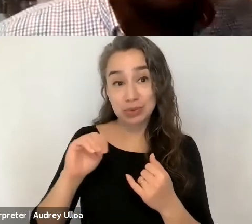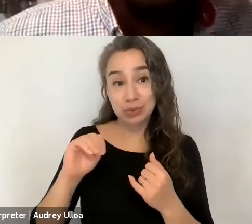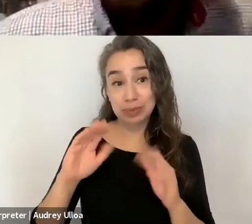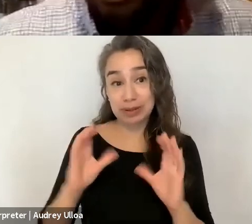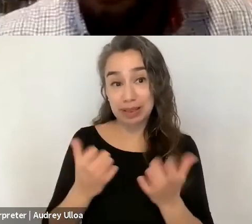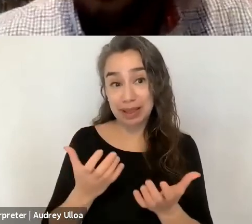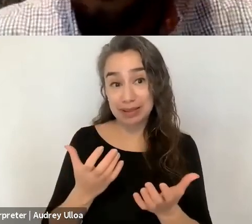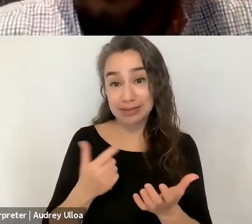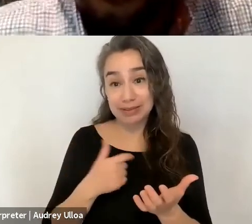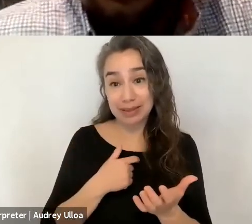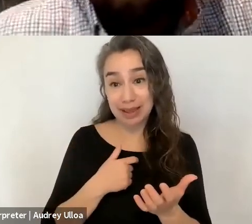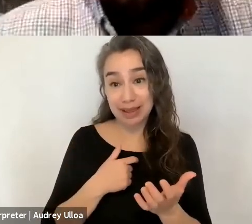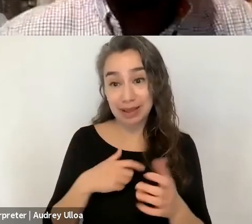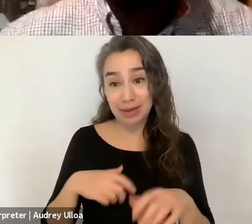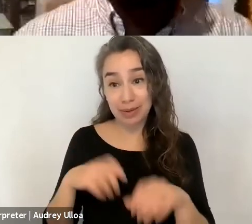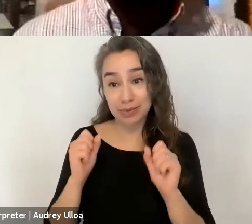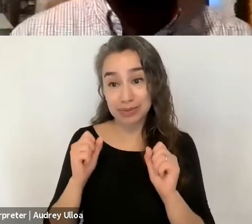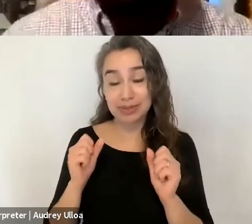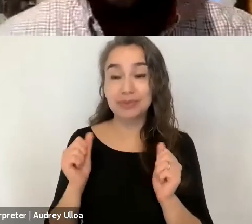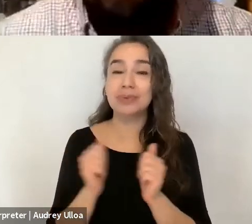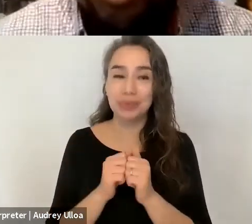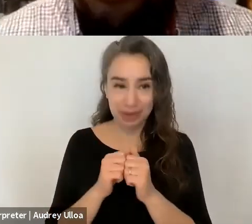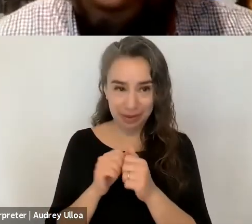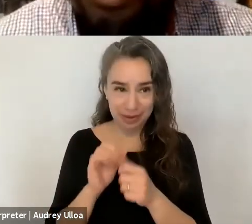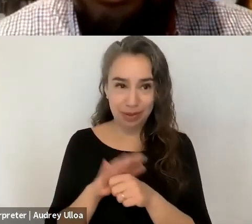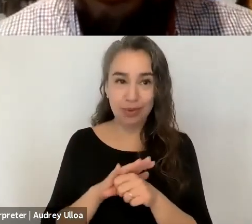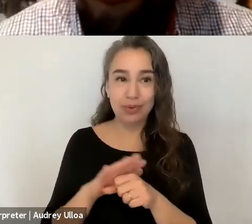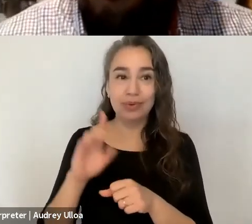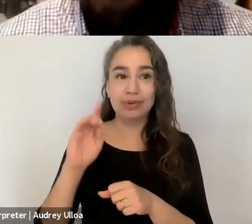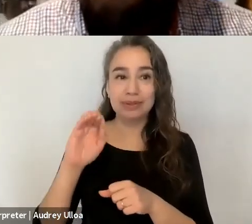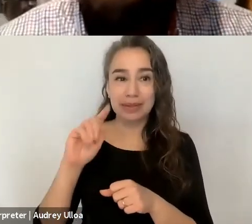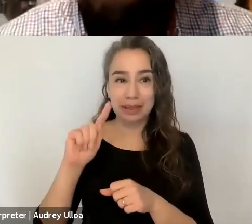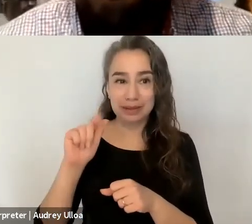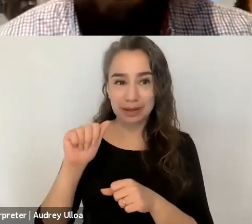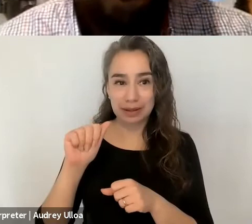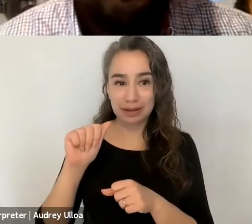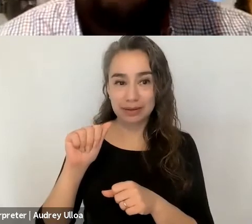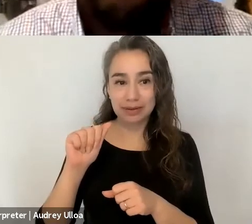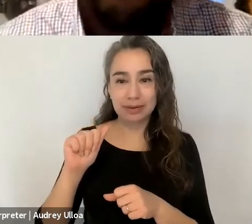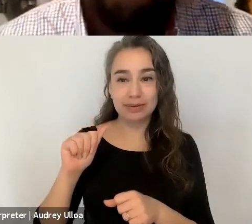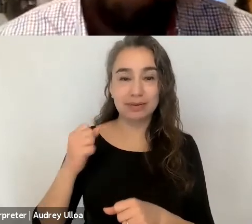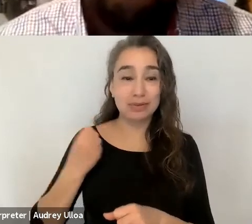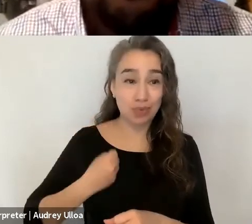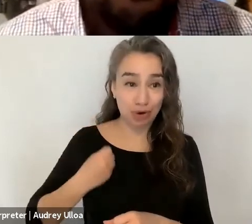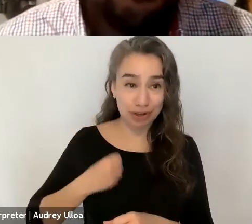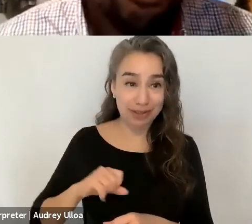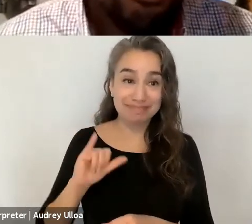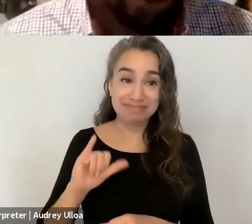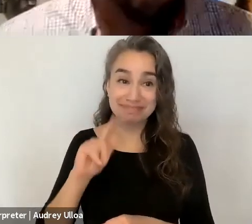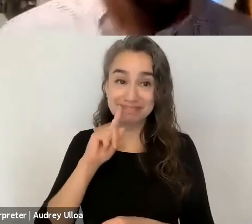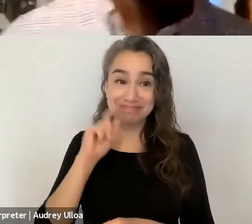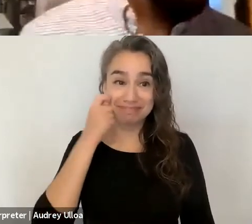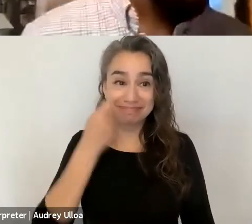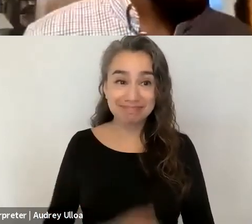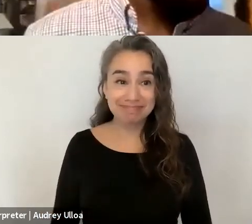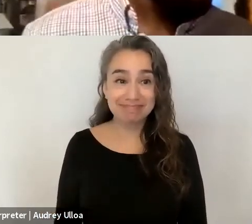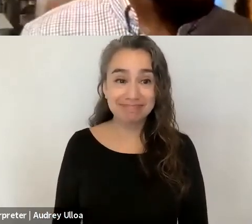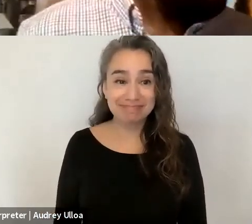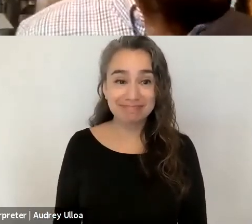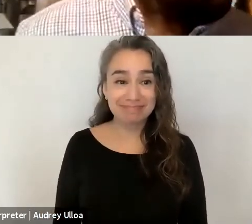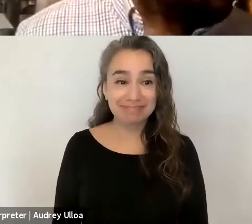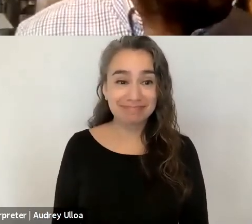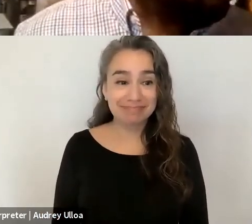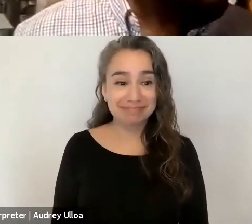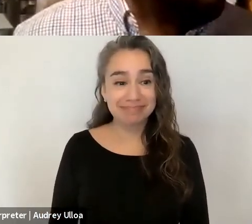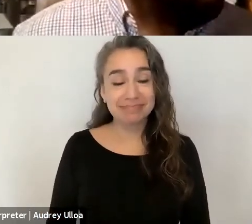did do was with our local Deltas, and that was pretty cool. That is pretty